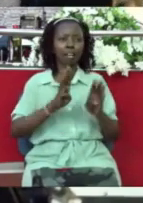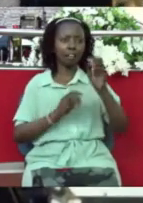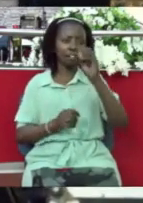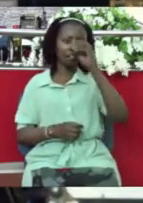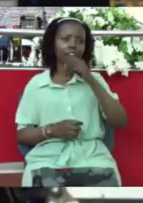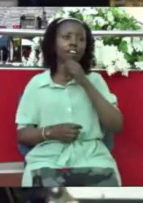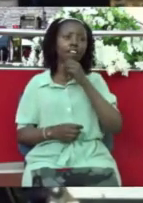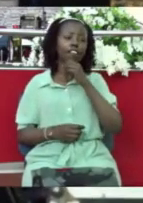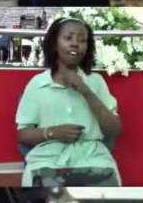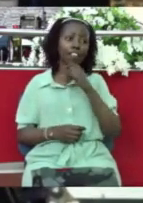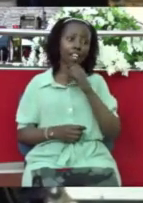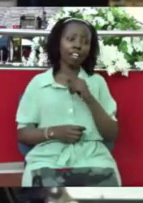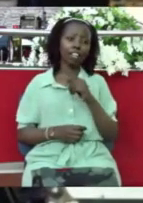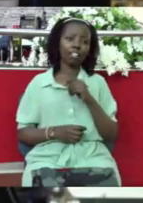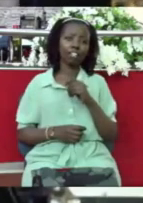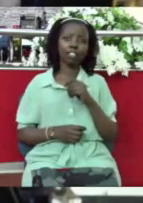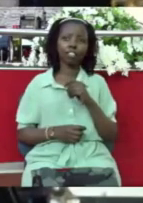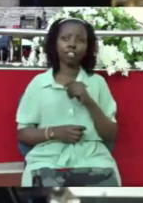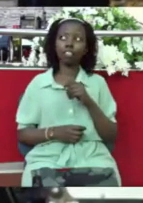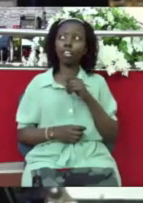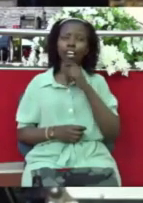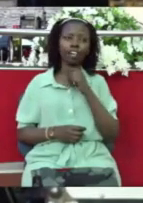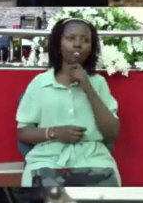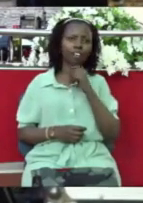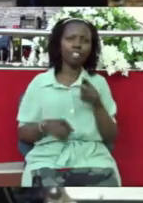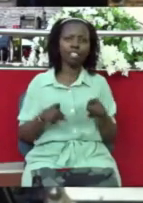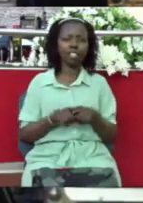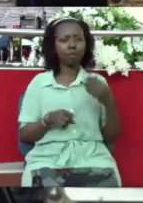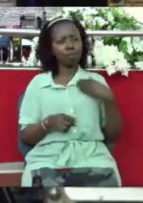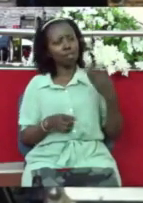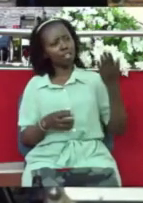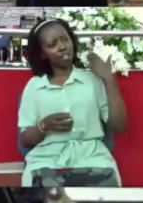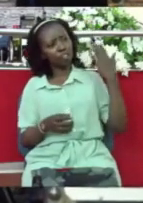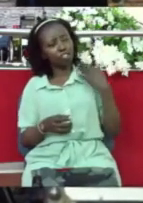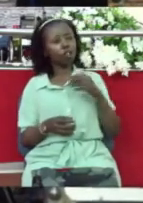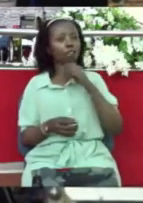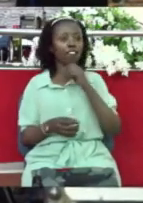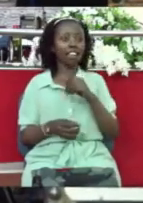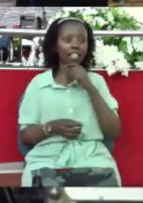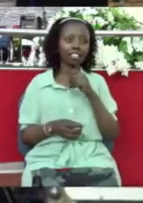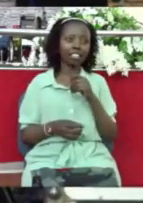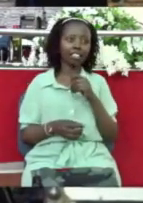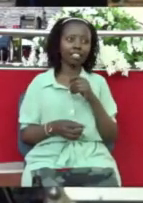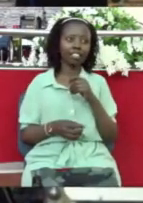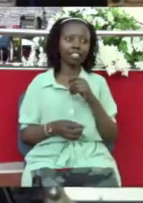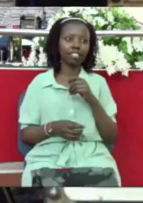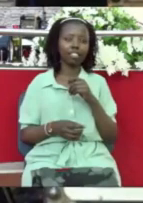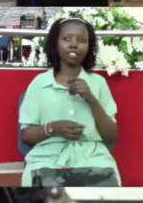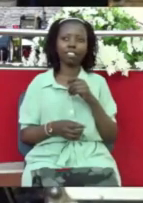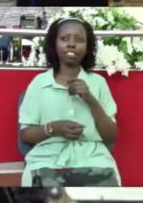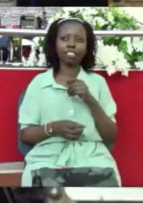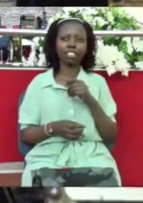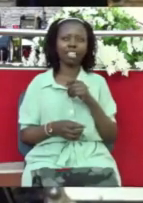And fathers, apart from the fathers, akina daktari, we were fathers. Na sisi tukiwa baba, tulikuwa baba kweli.